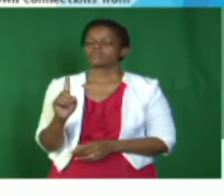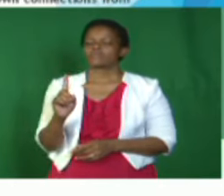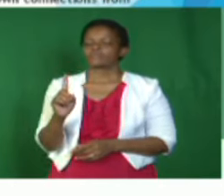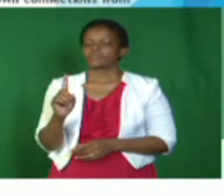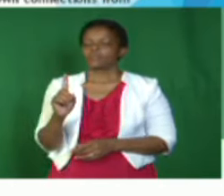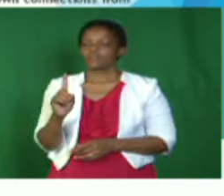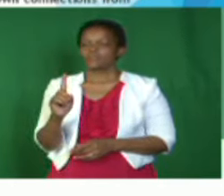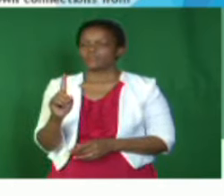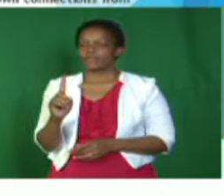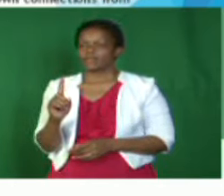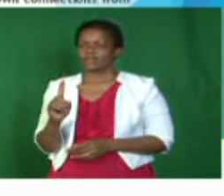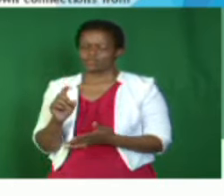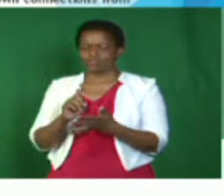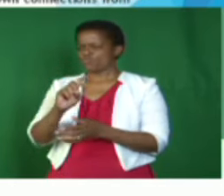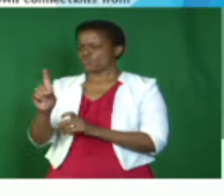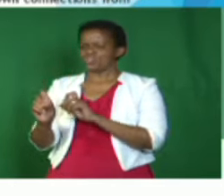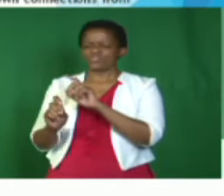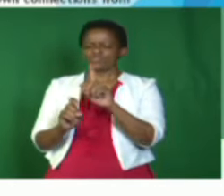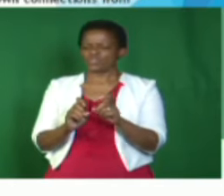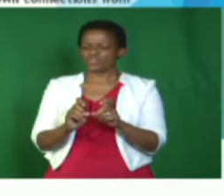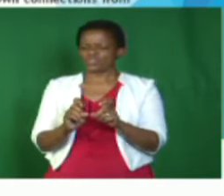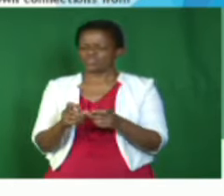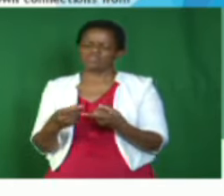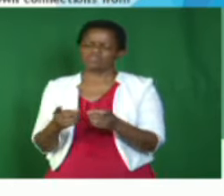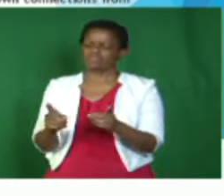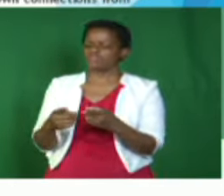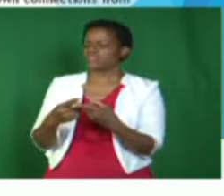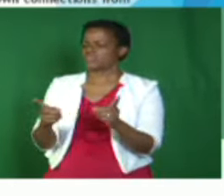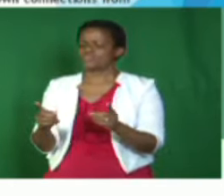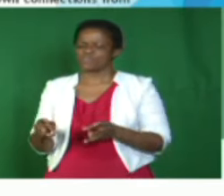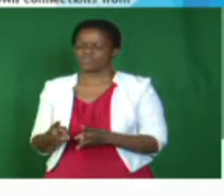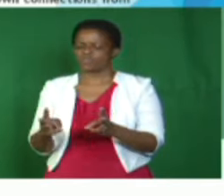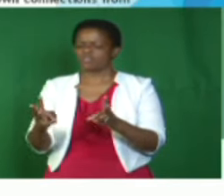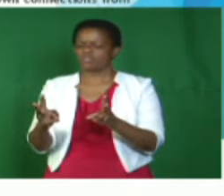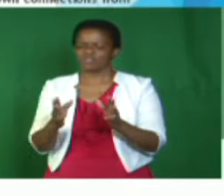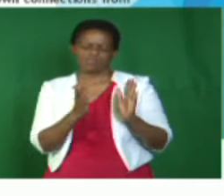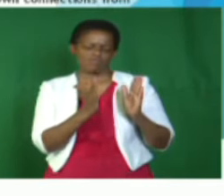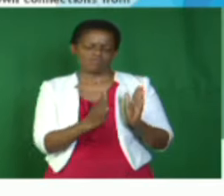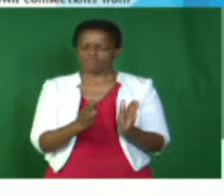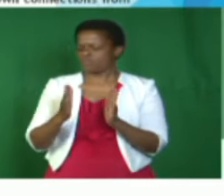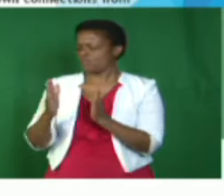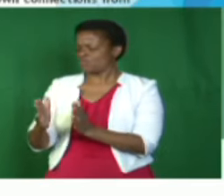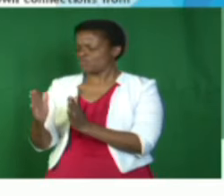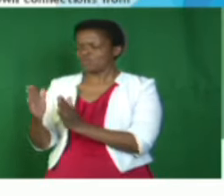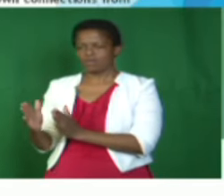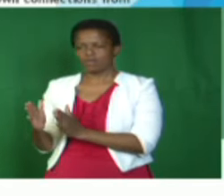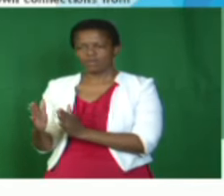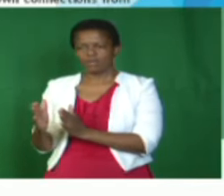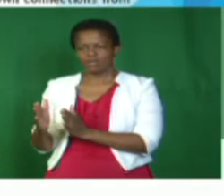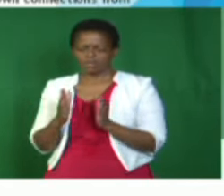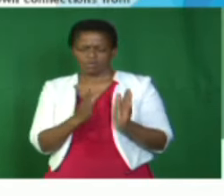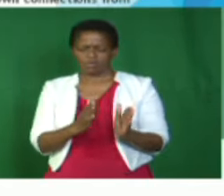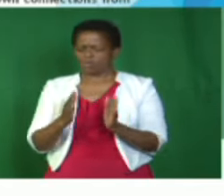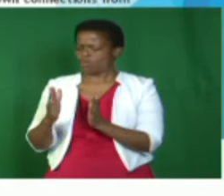The types of questions and their order. By order, I actually mean order of strength or of